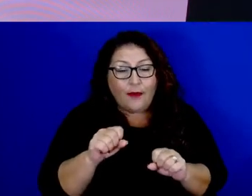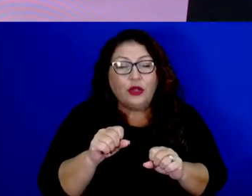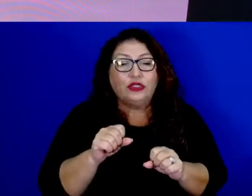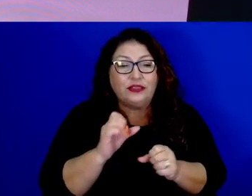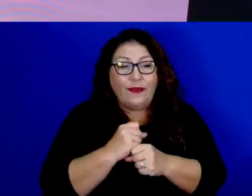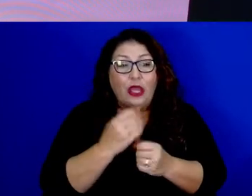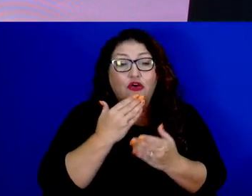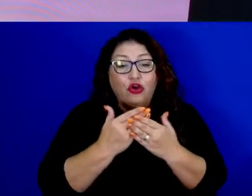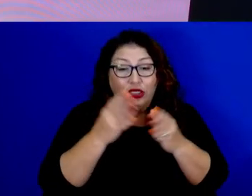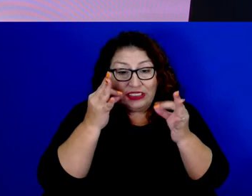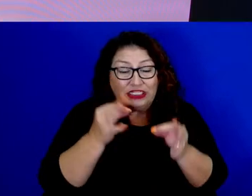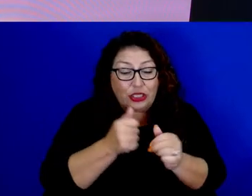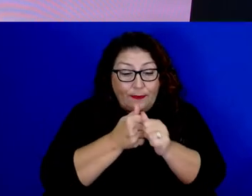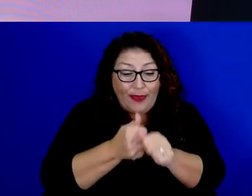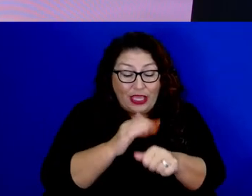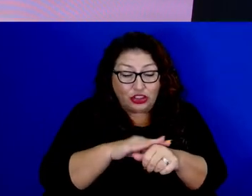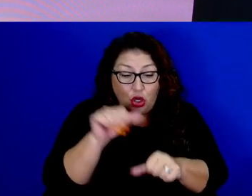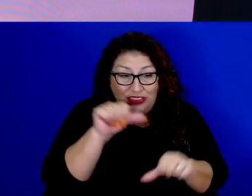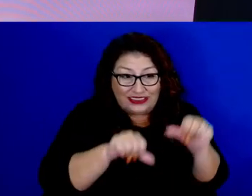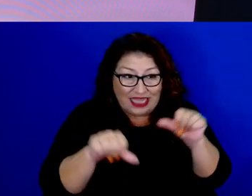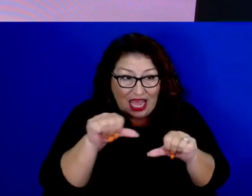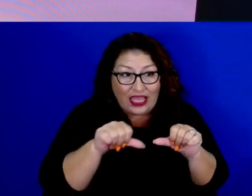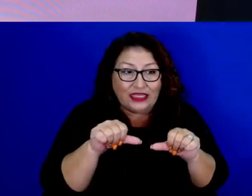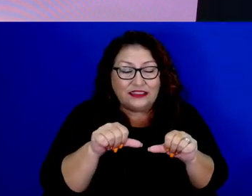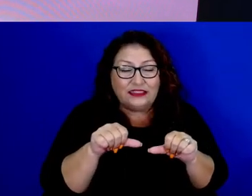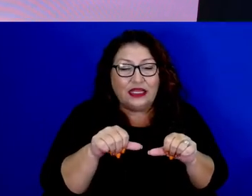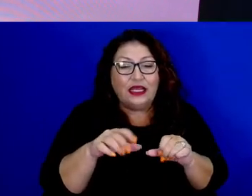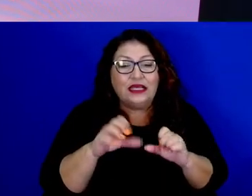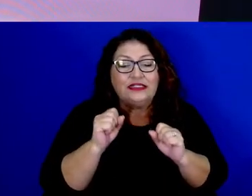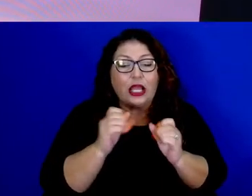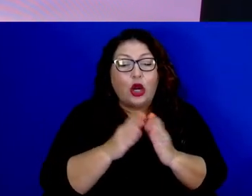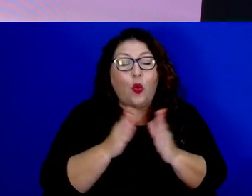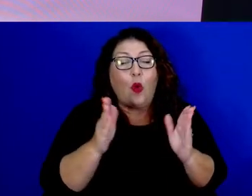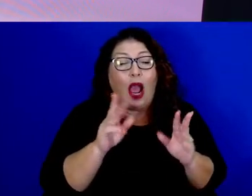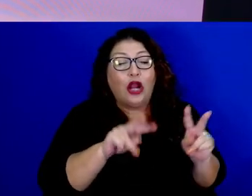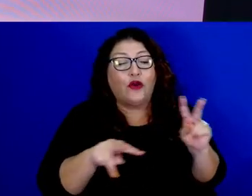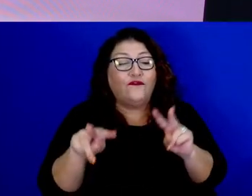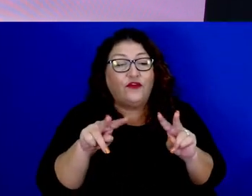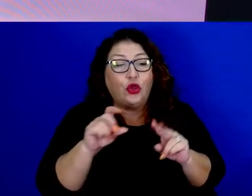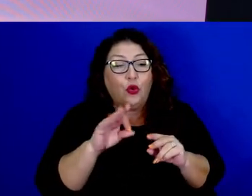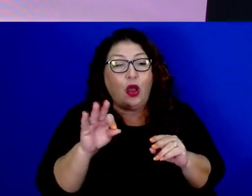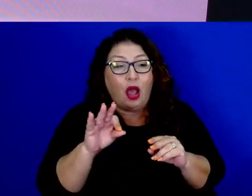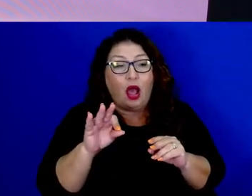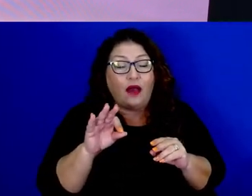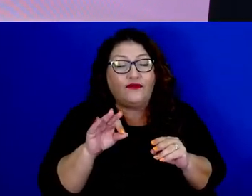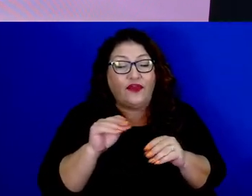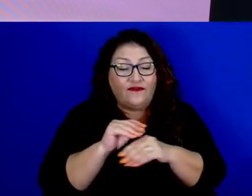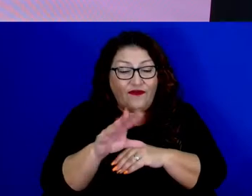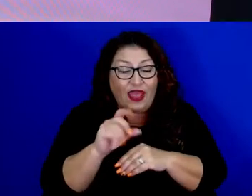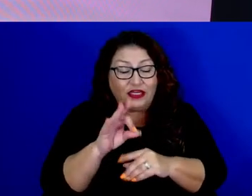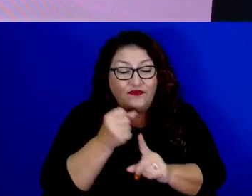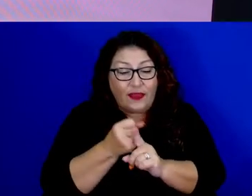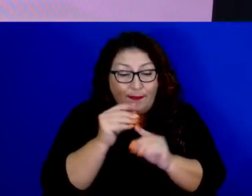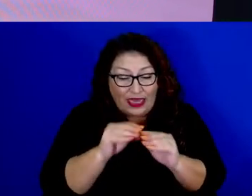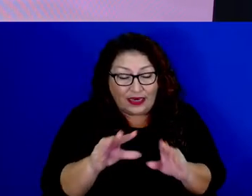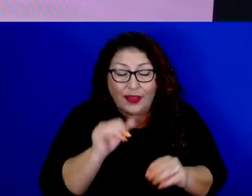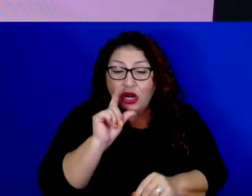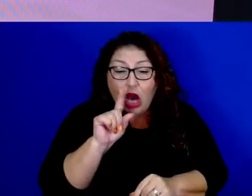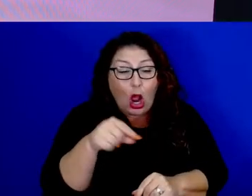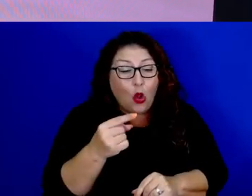science, taking a wider view also of the health impact of the pandemic, not only looking at